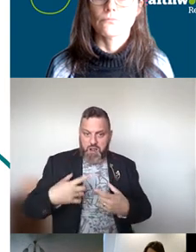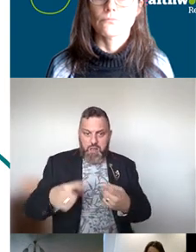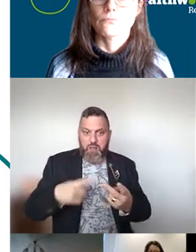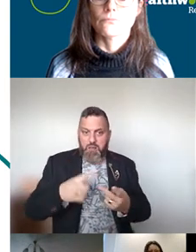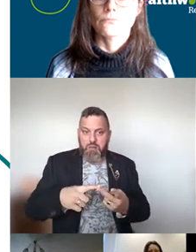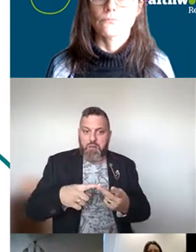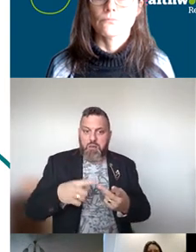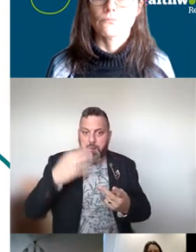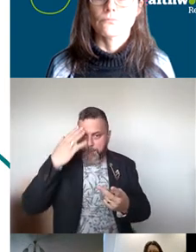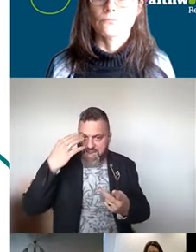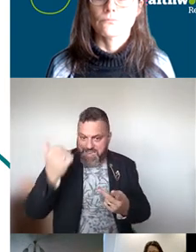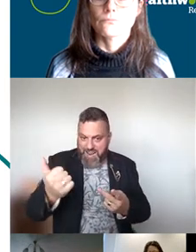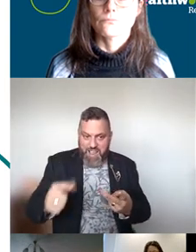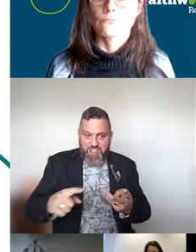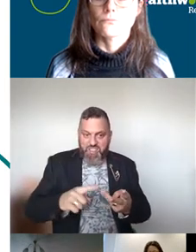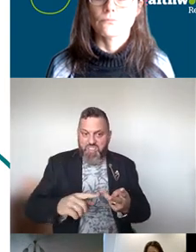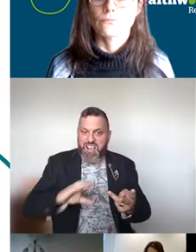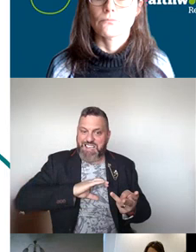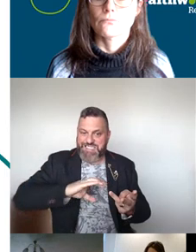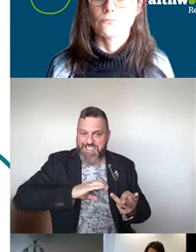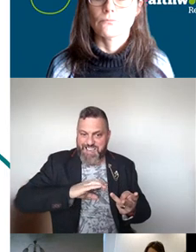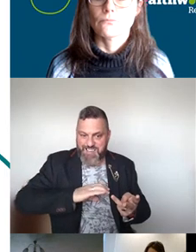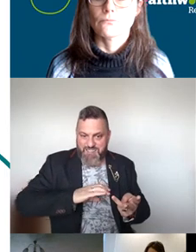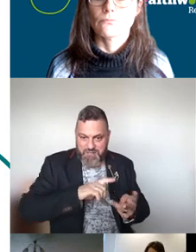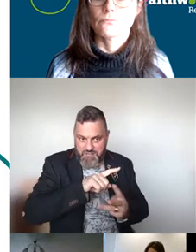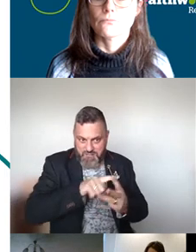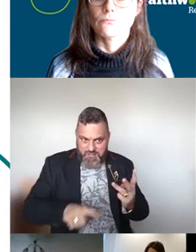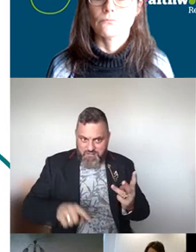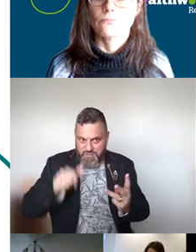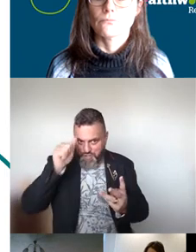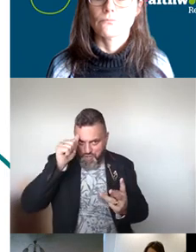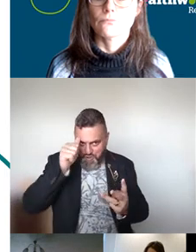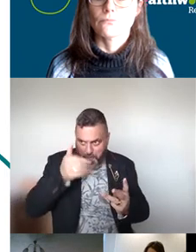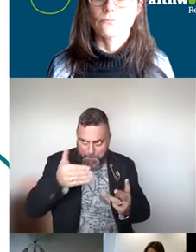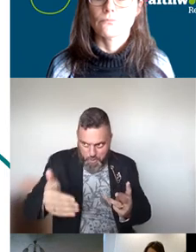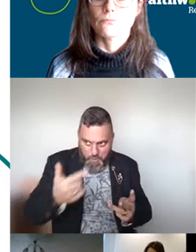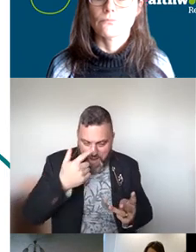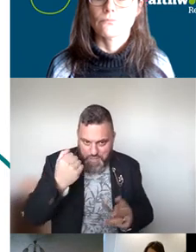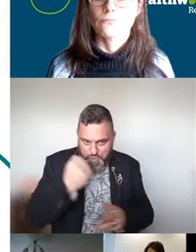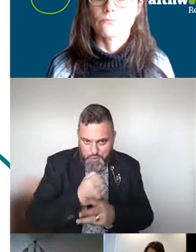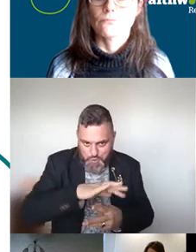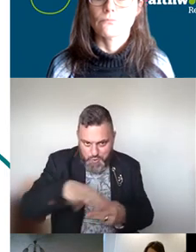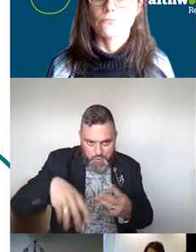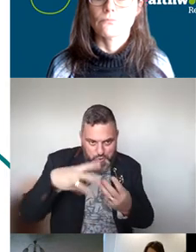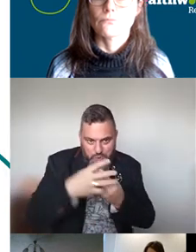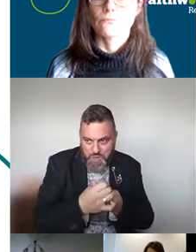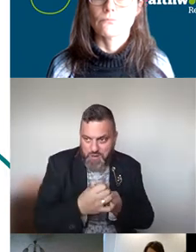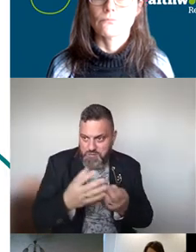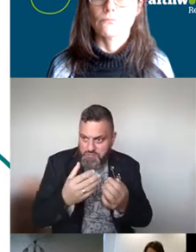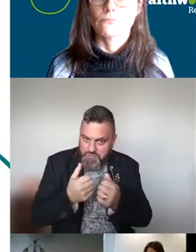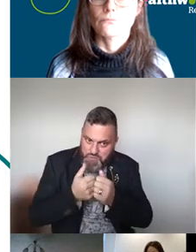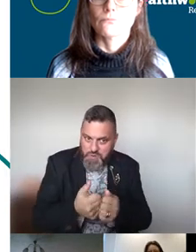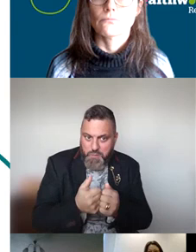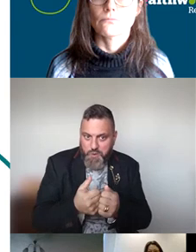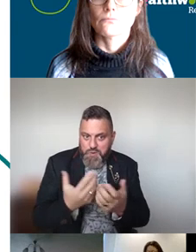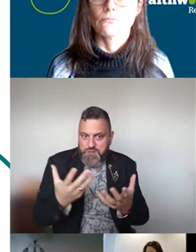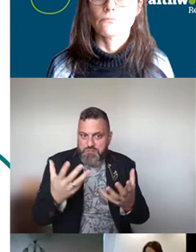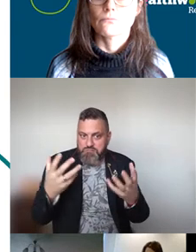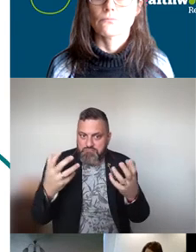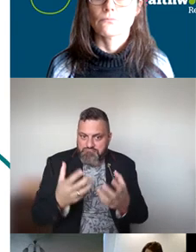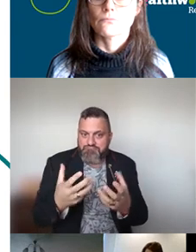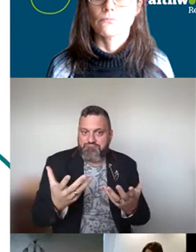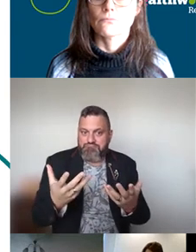cancer. Those are three areas where we know that there is more that we can do by working differently together, but also by